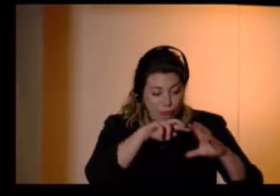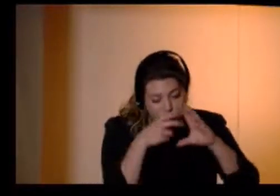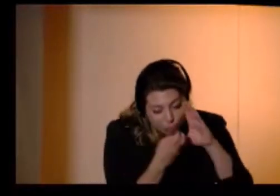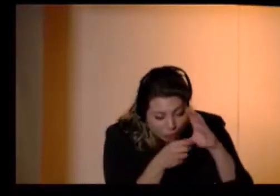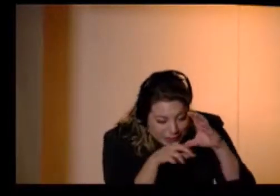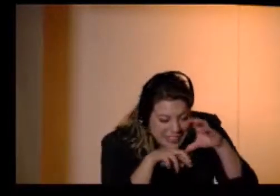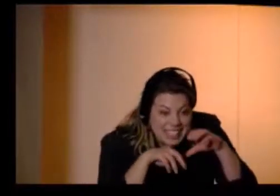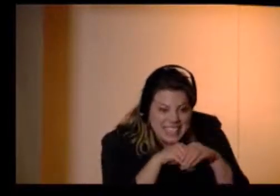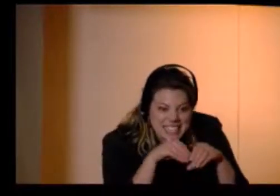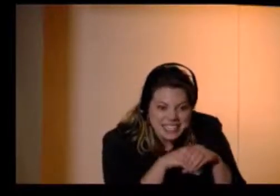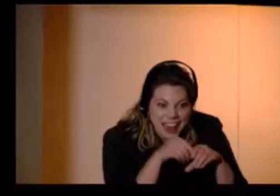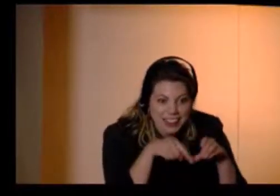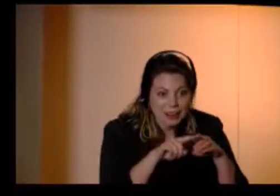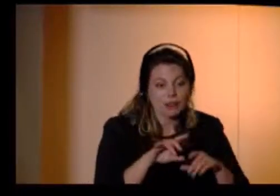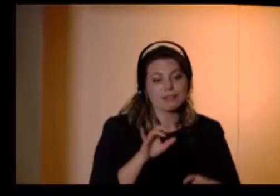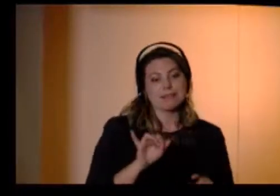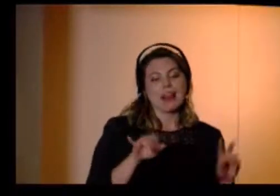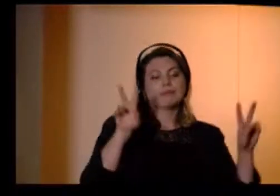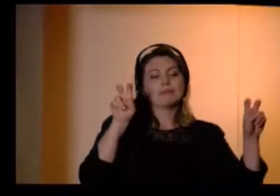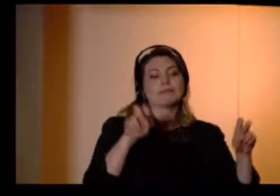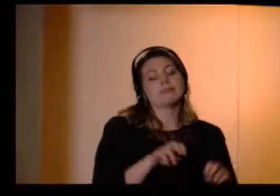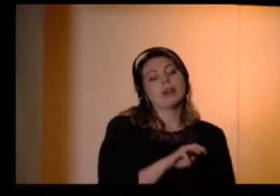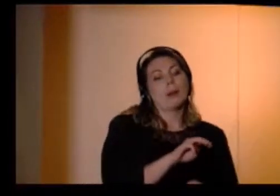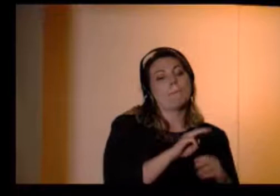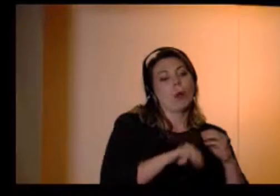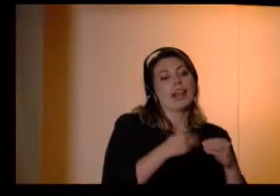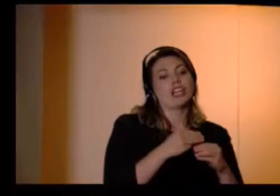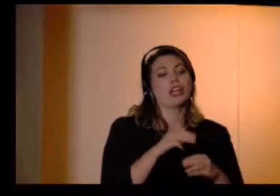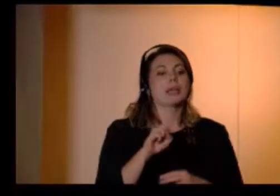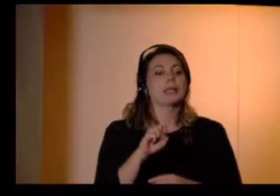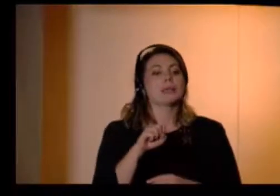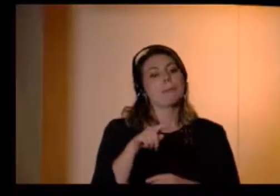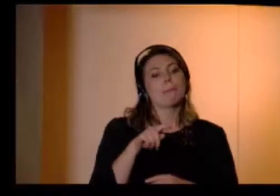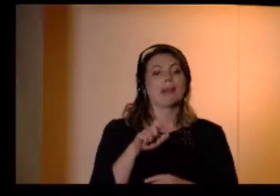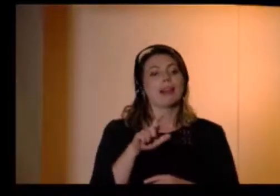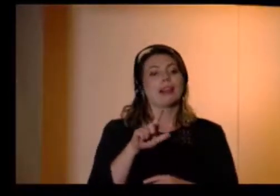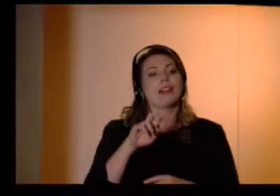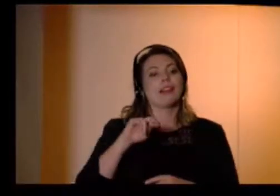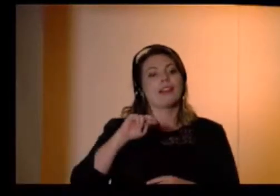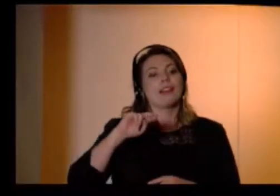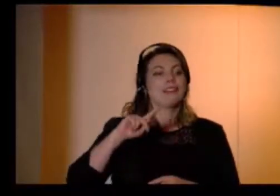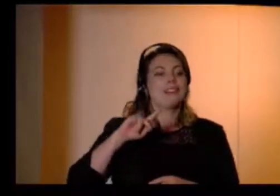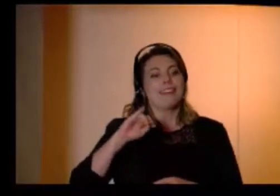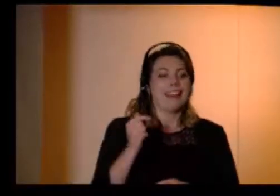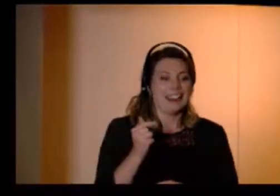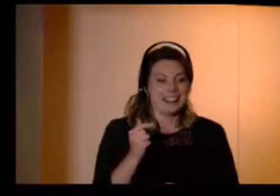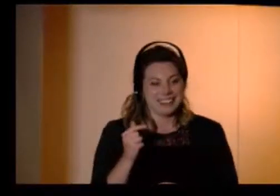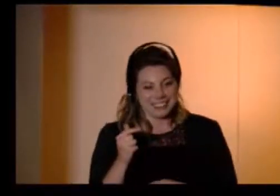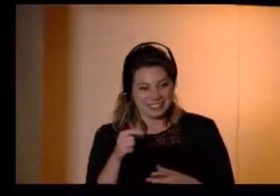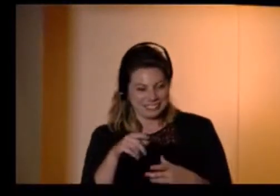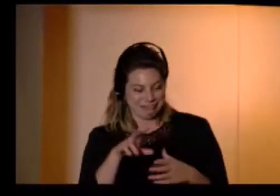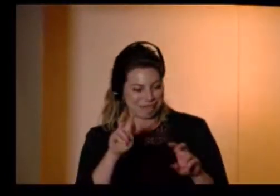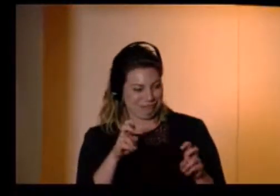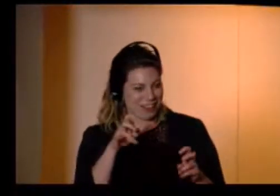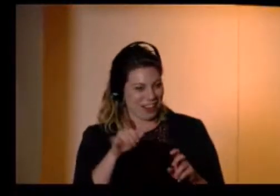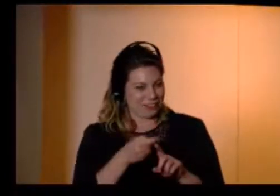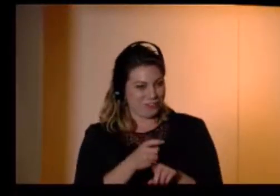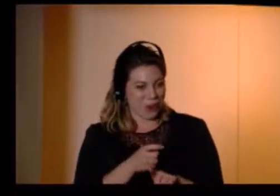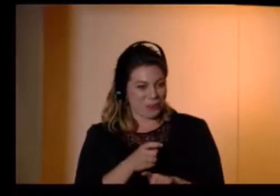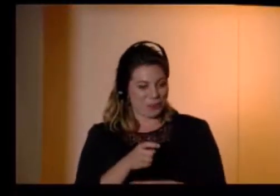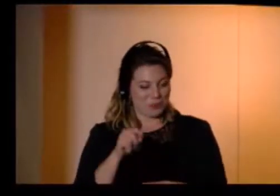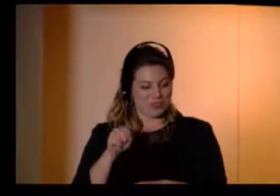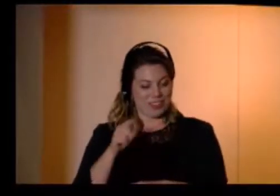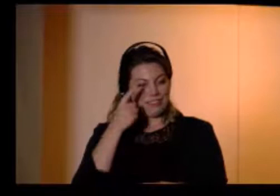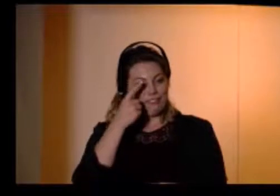this molecular spelunking term was coined by a research collaborator at the Institute for Child Health and